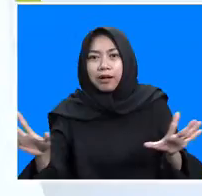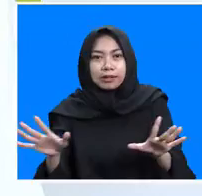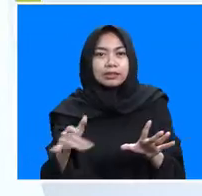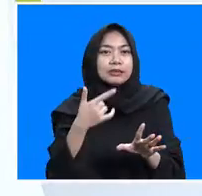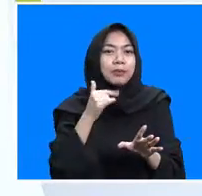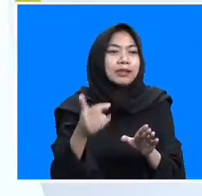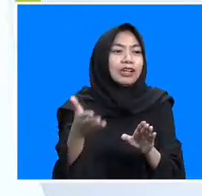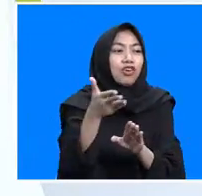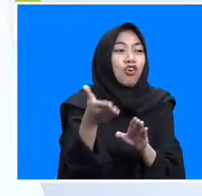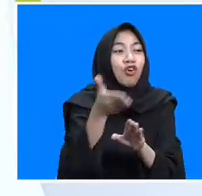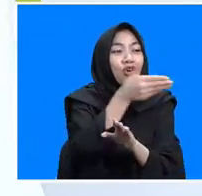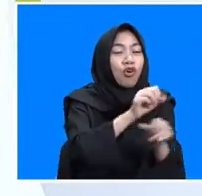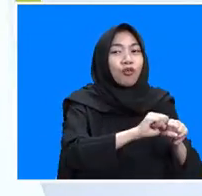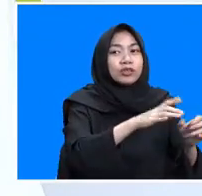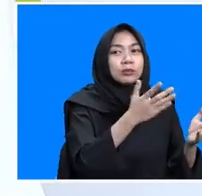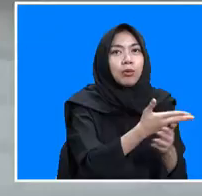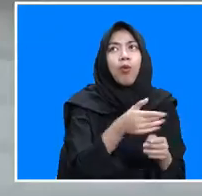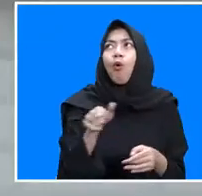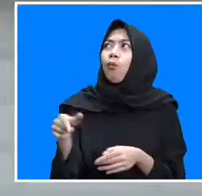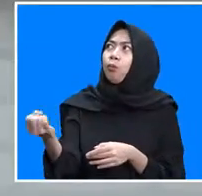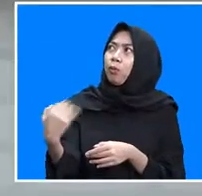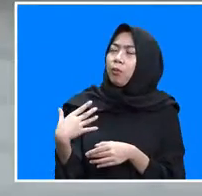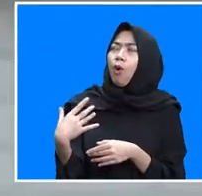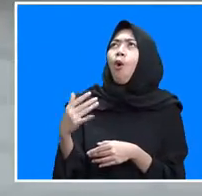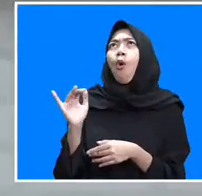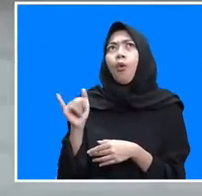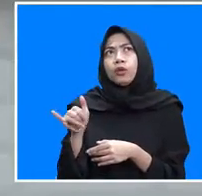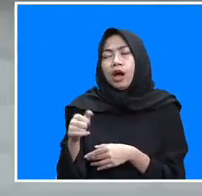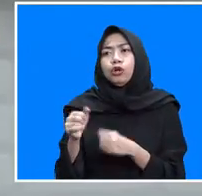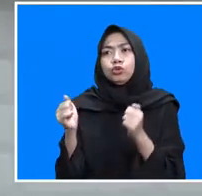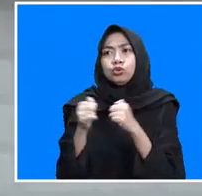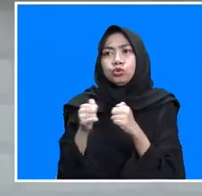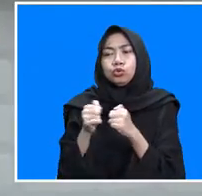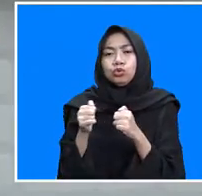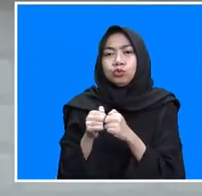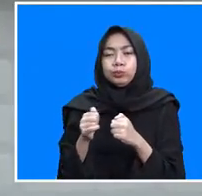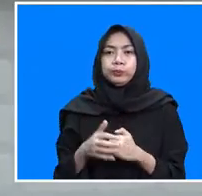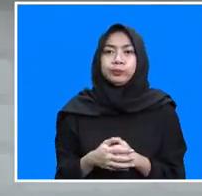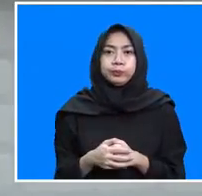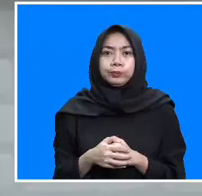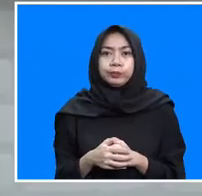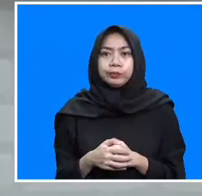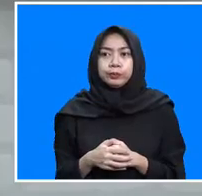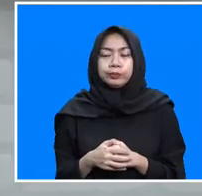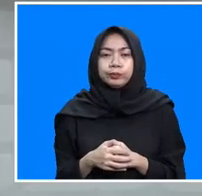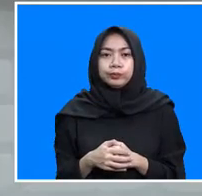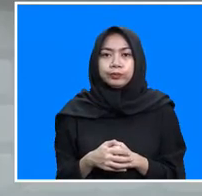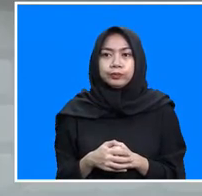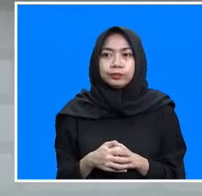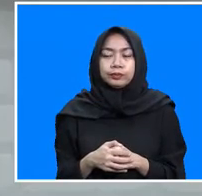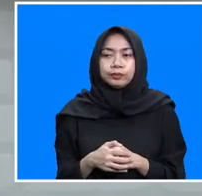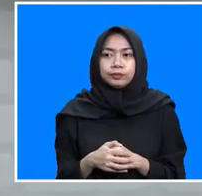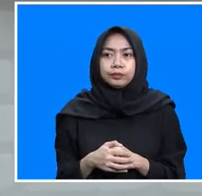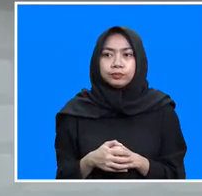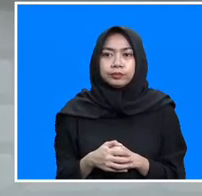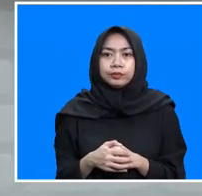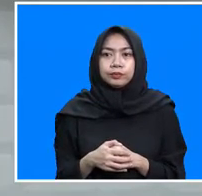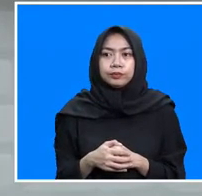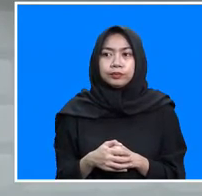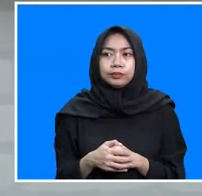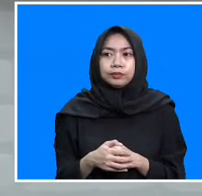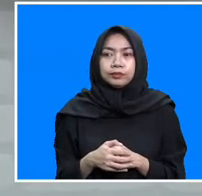pandemic. And I think that's how it's supposed to be. Mm. And it's also interesting that the resources that